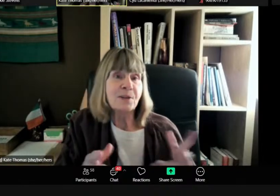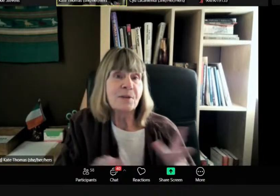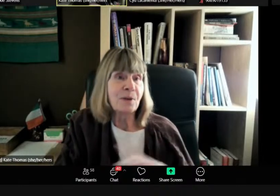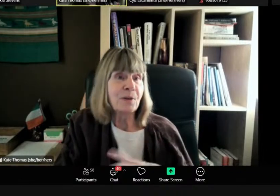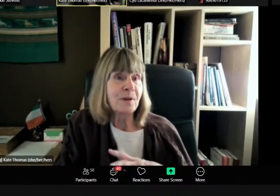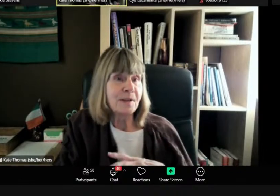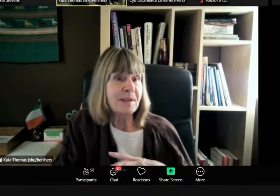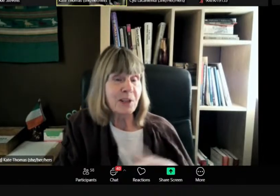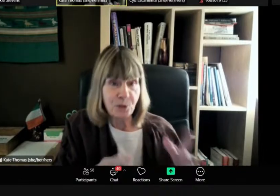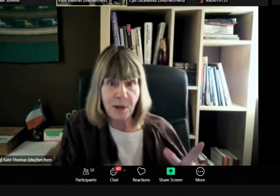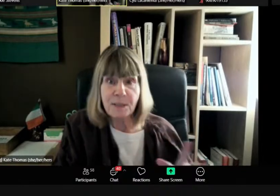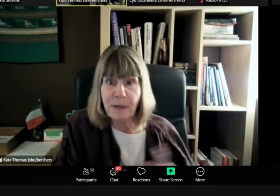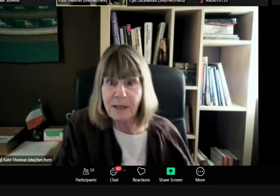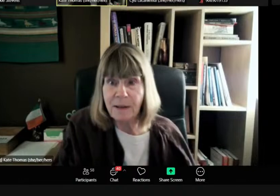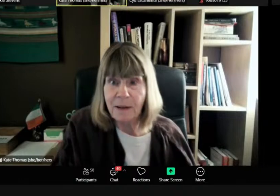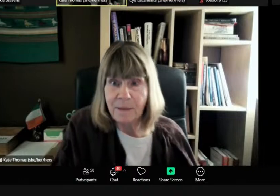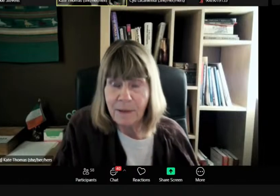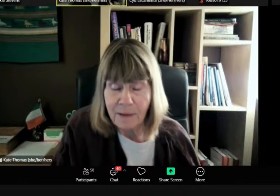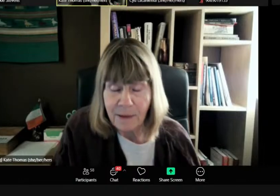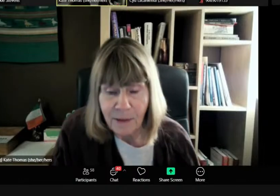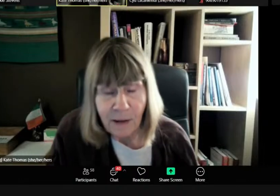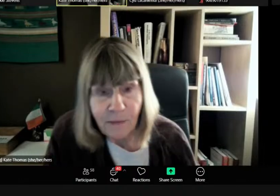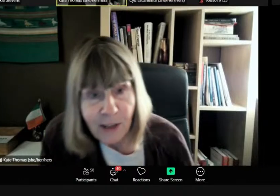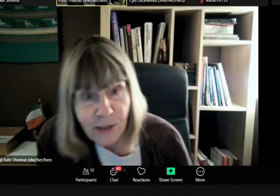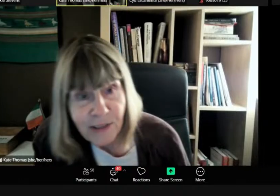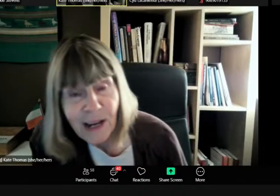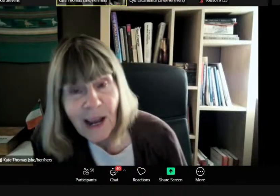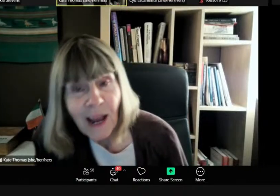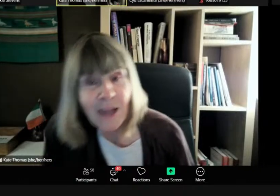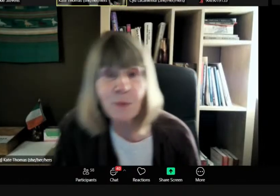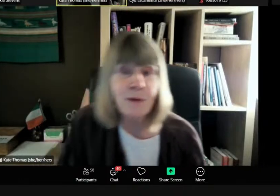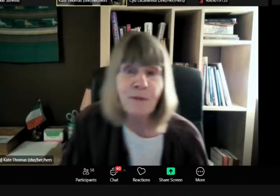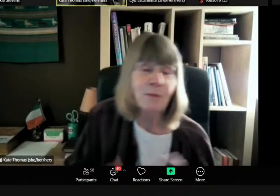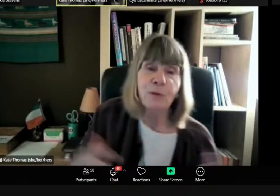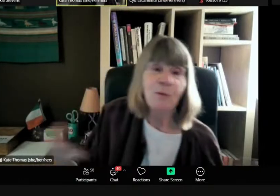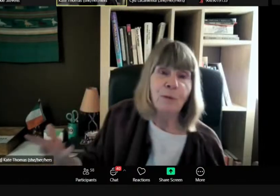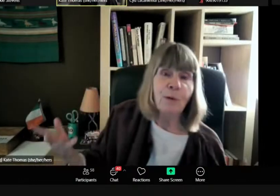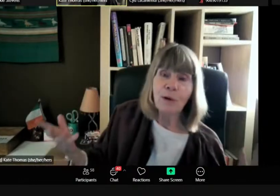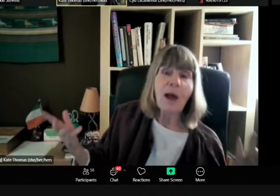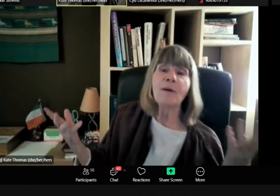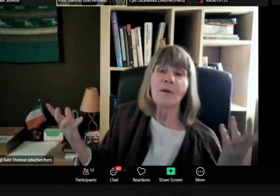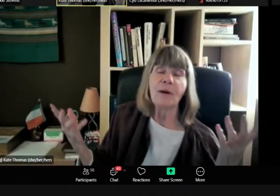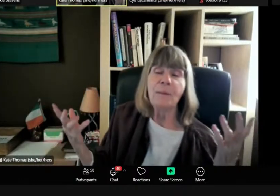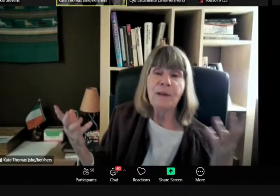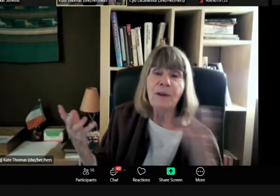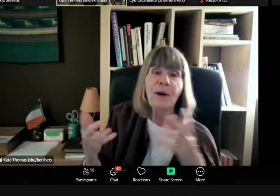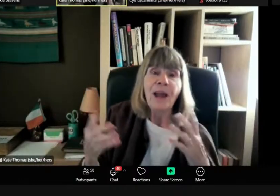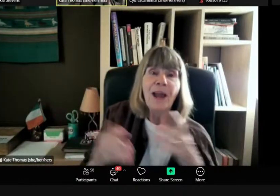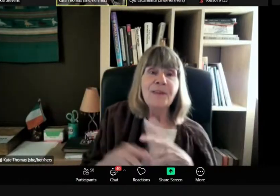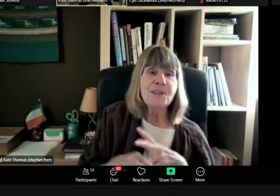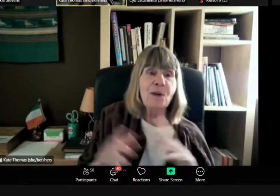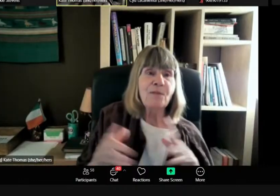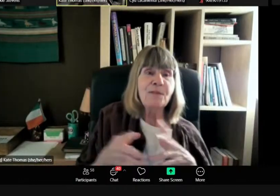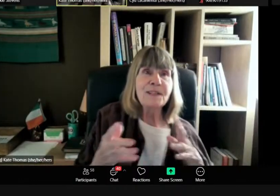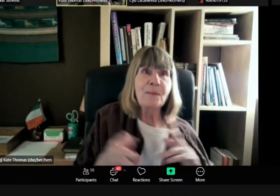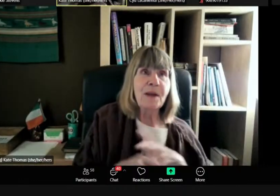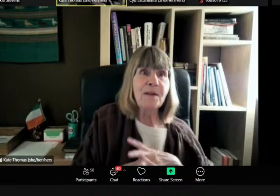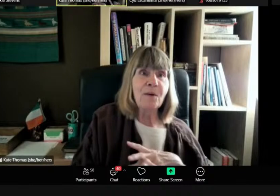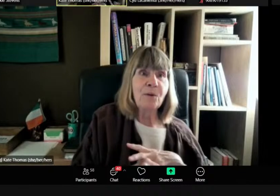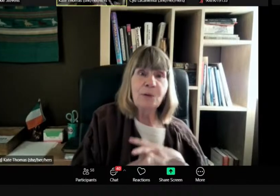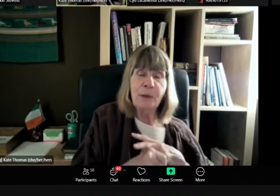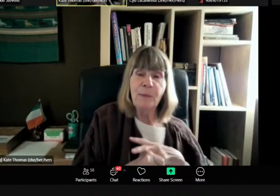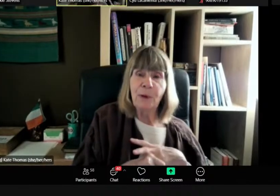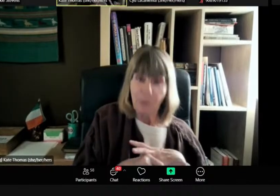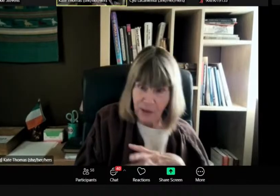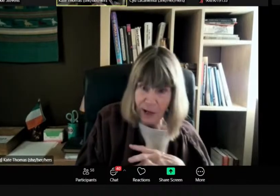STIs or sexually transmitted infections as when we were younger. I mean, you know, and this is often